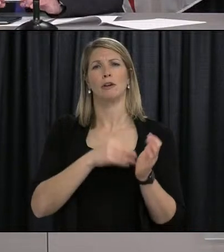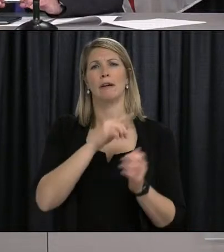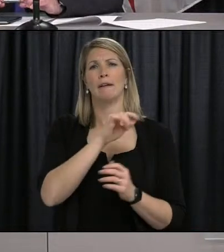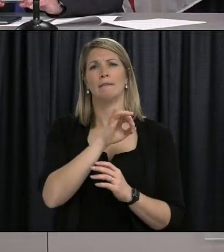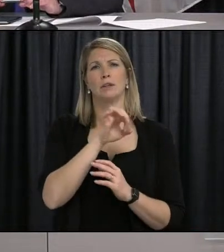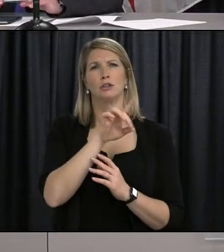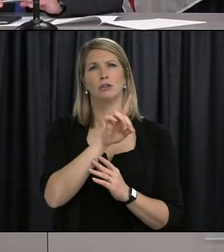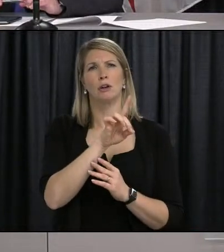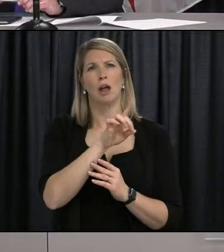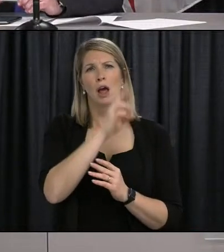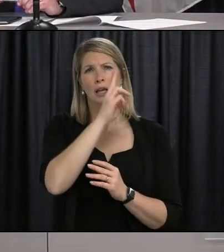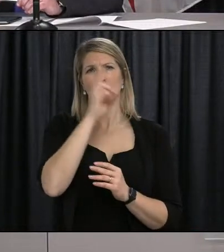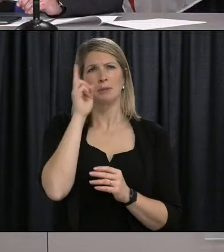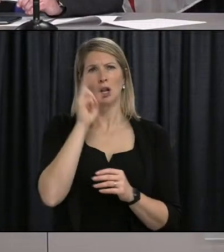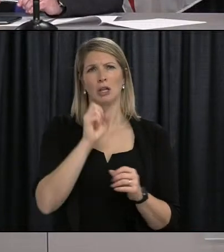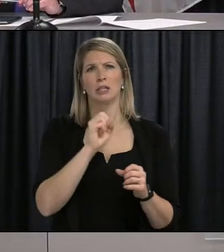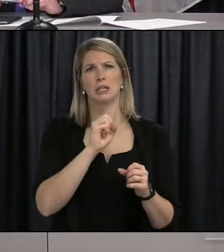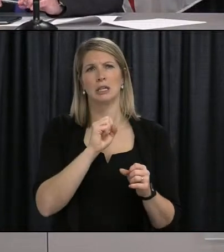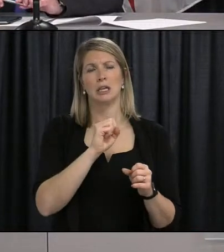capacity, to ICU capacity,